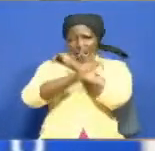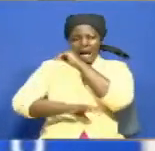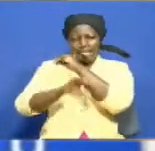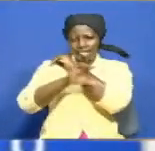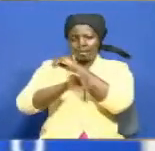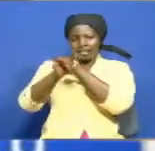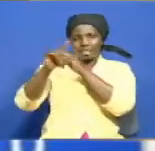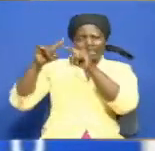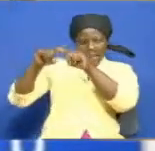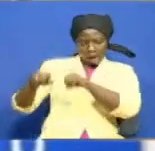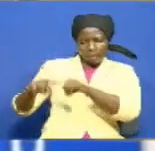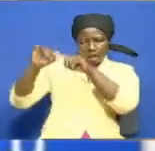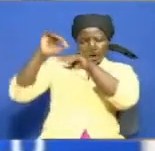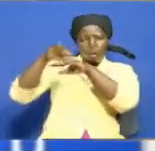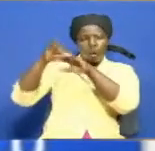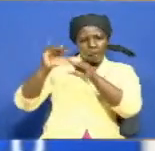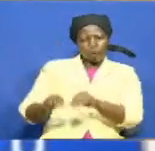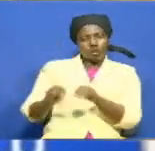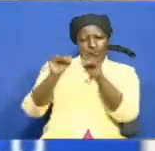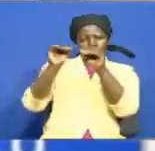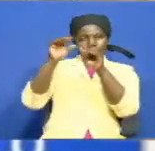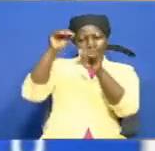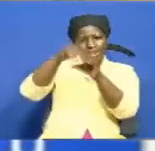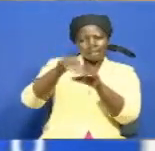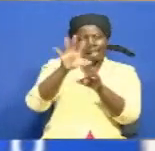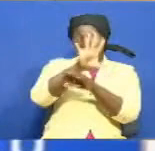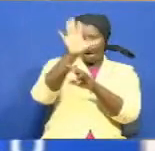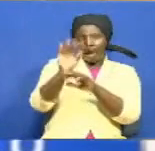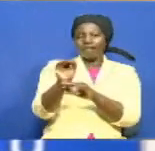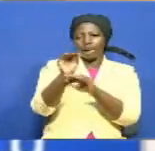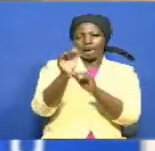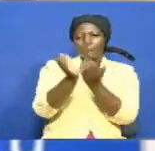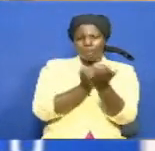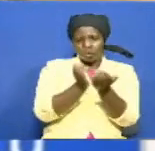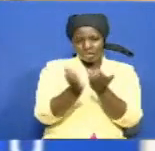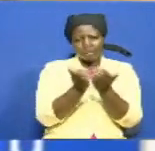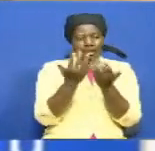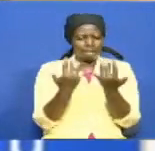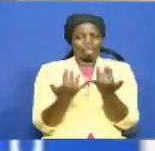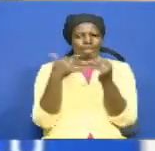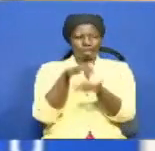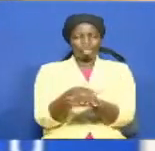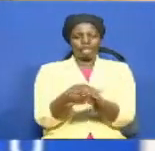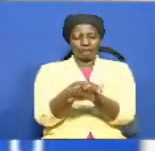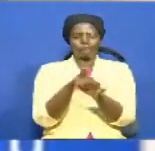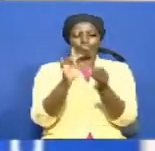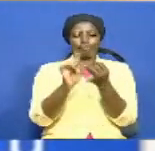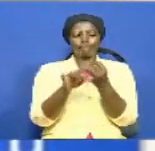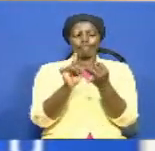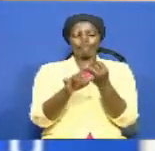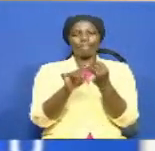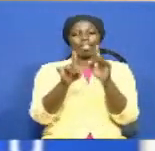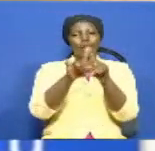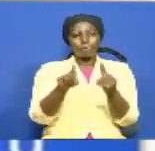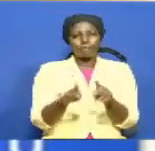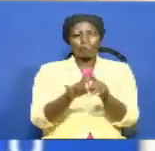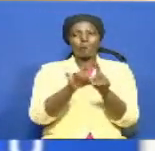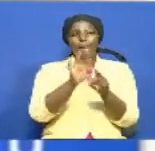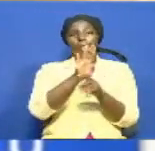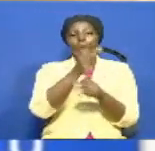lies in promoting intra-Africa trade, integration, and the building of